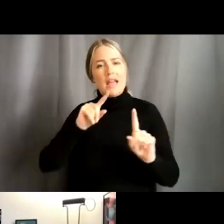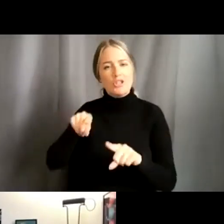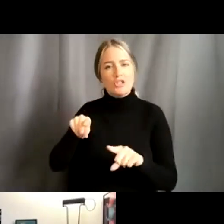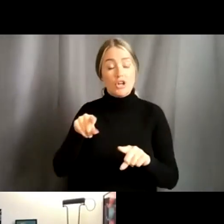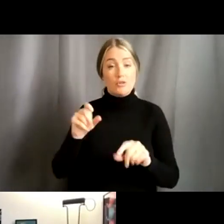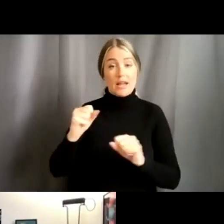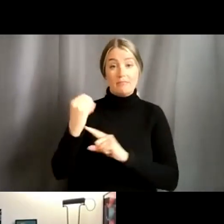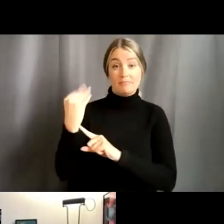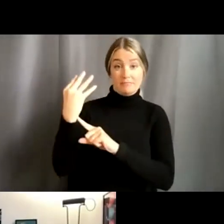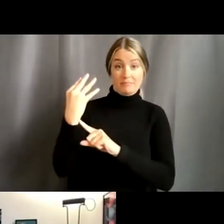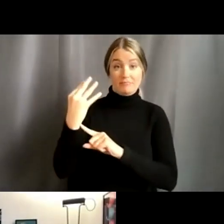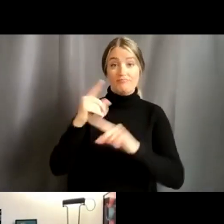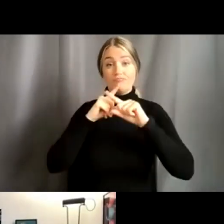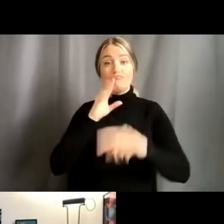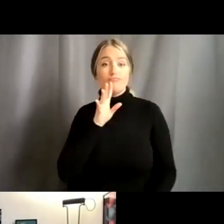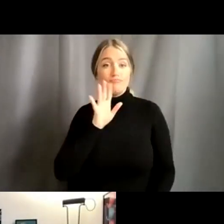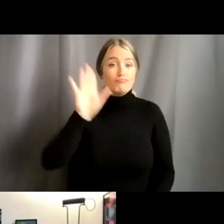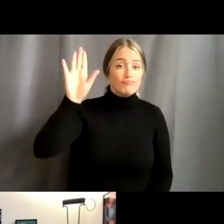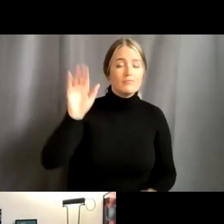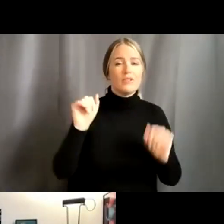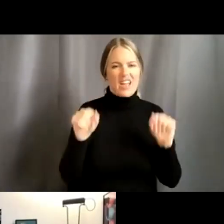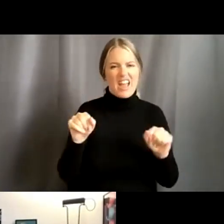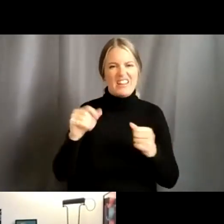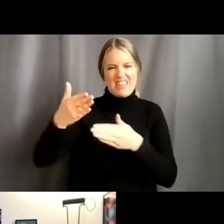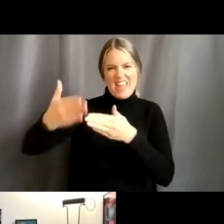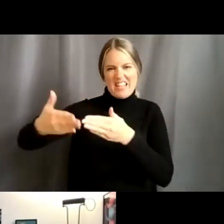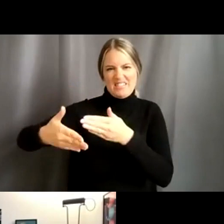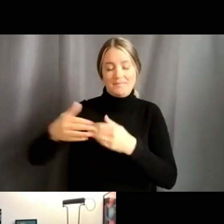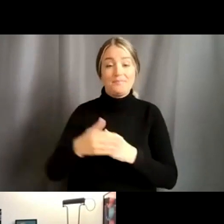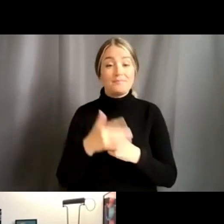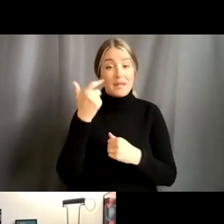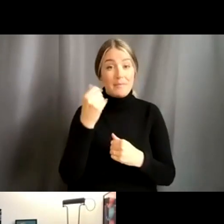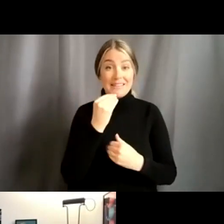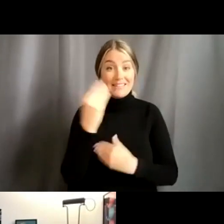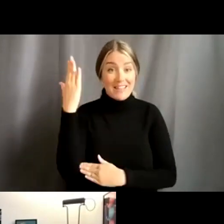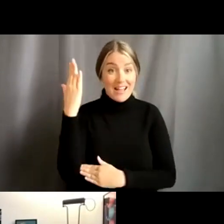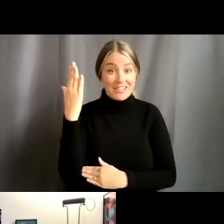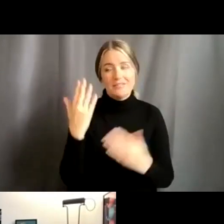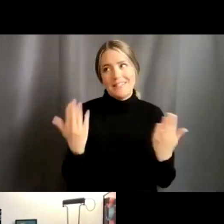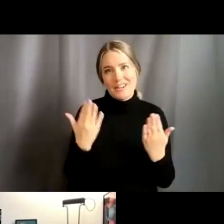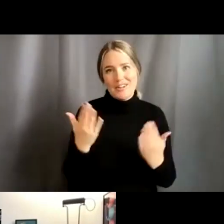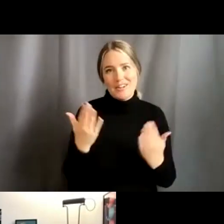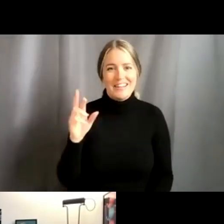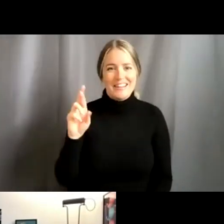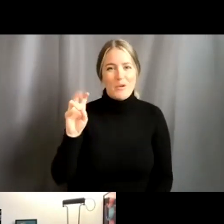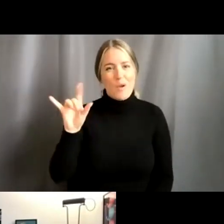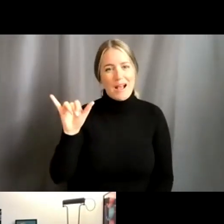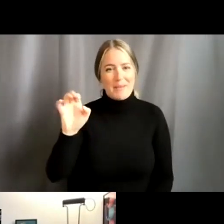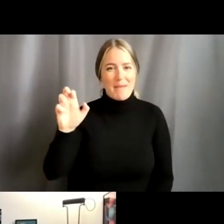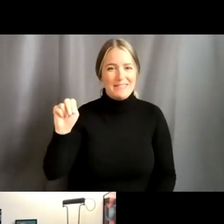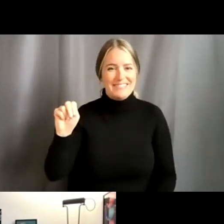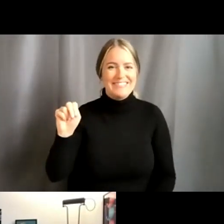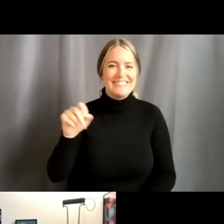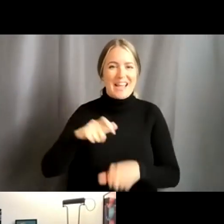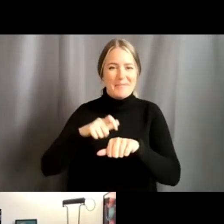and off mute at that time. Since this is a lunchtime gathering, at least here in the Rocky Mountain time zone, please know that it's